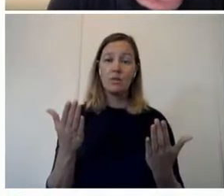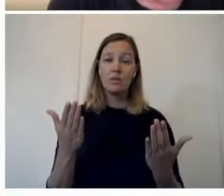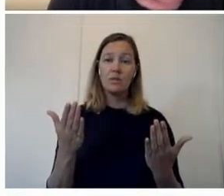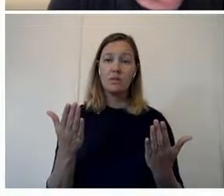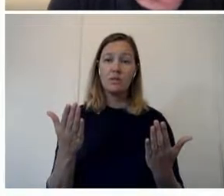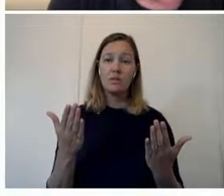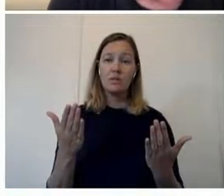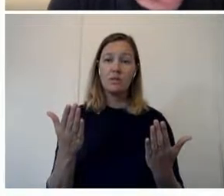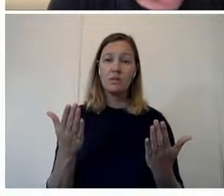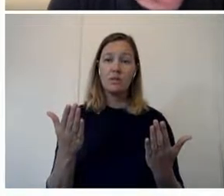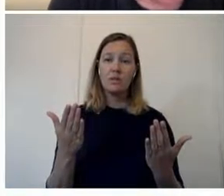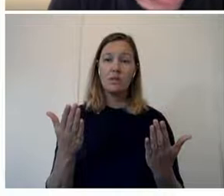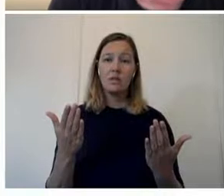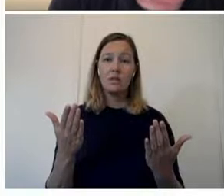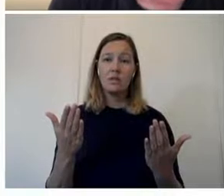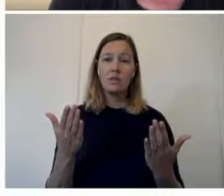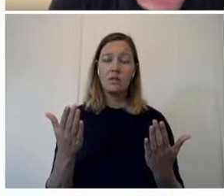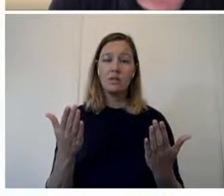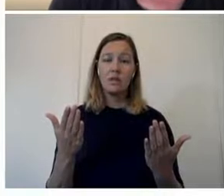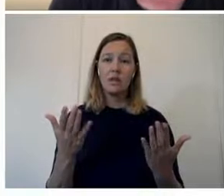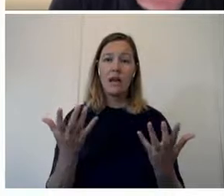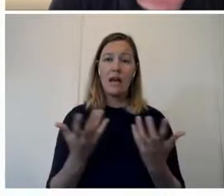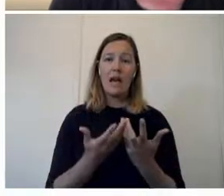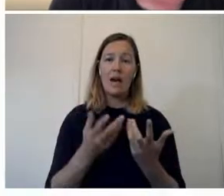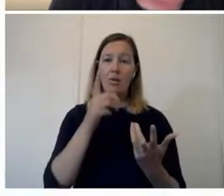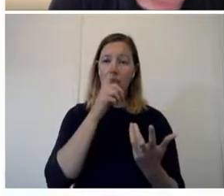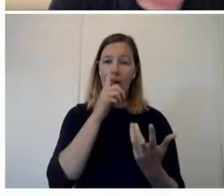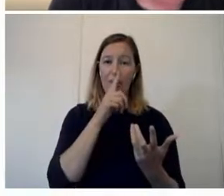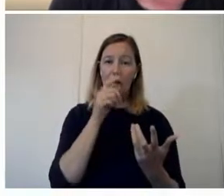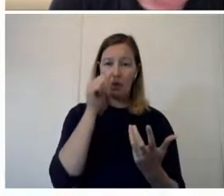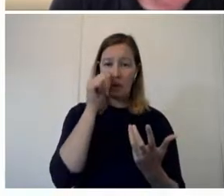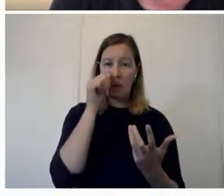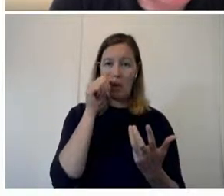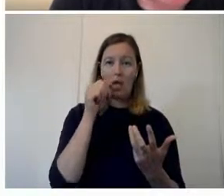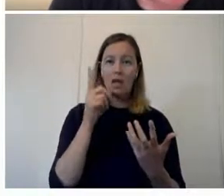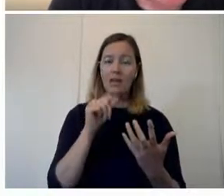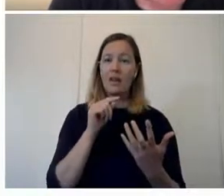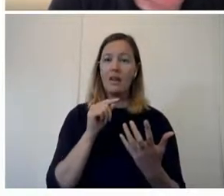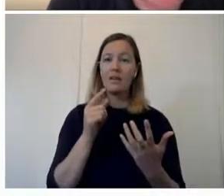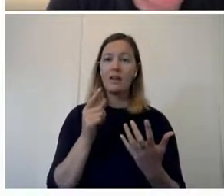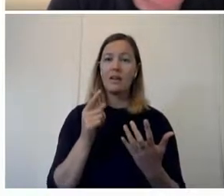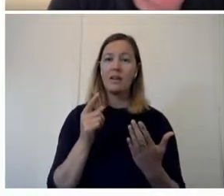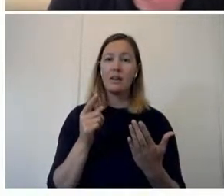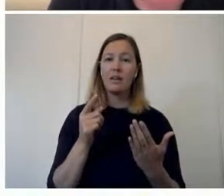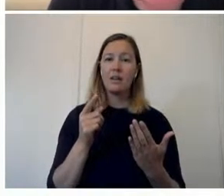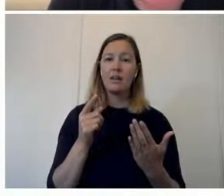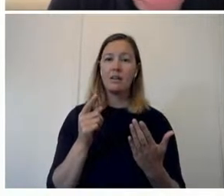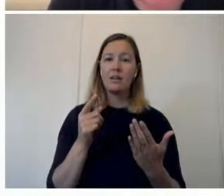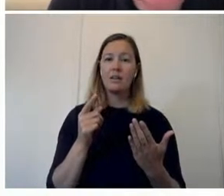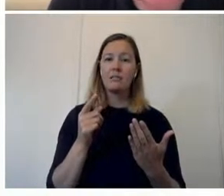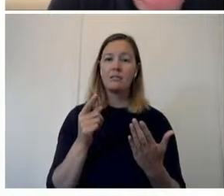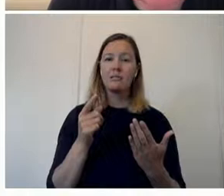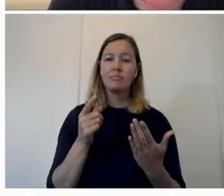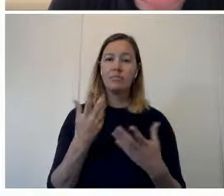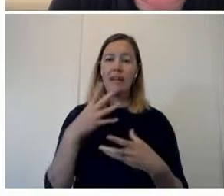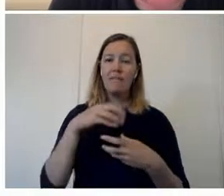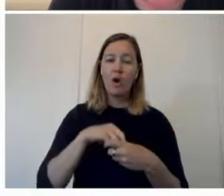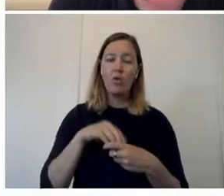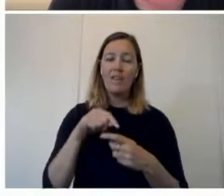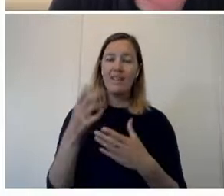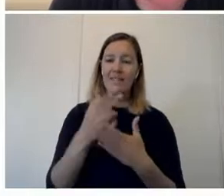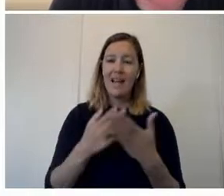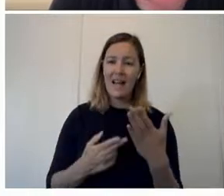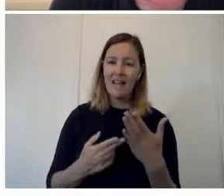I suppose, encounter this art and culture in a way that is, they feel